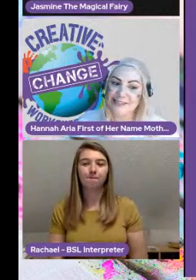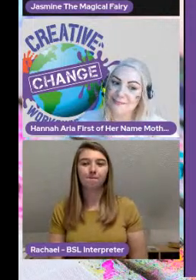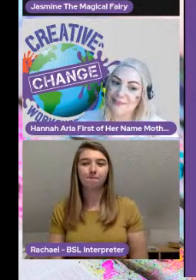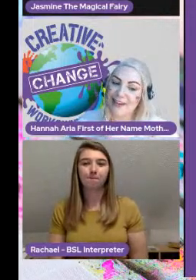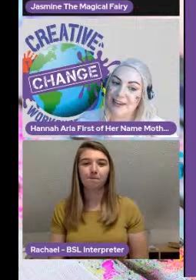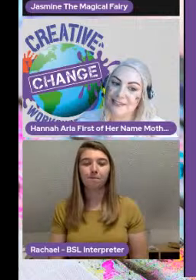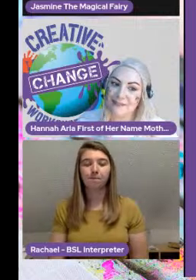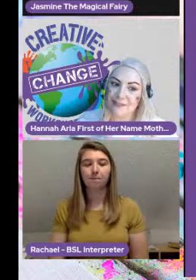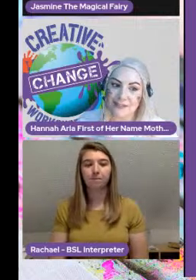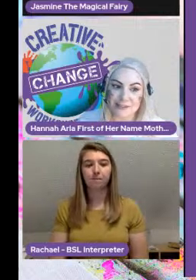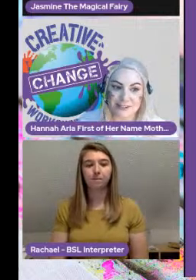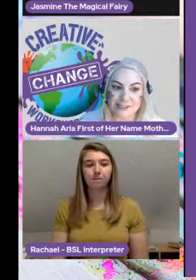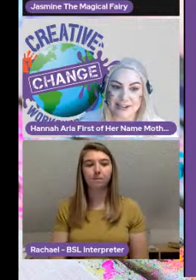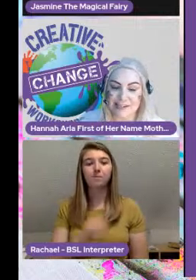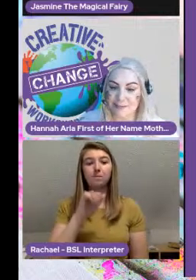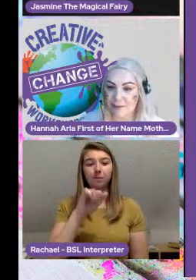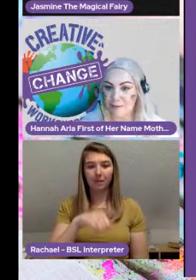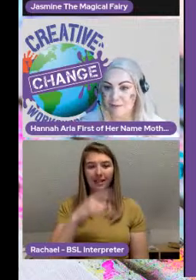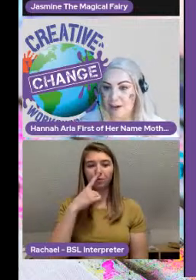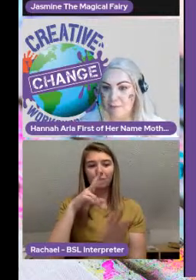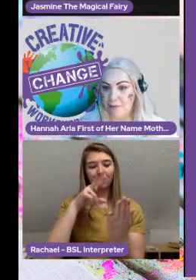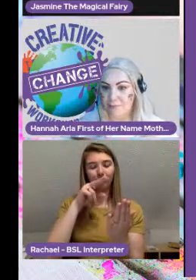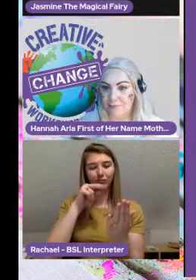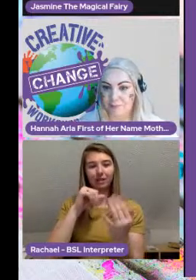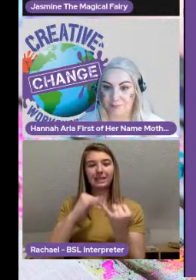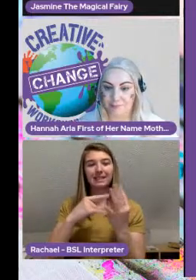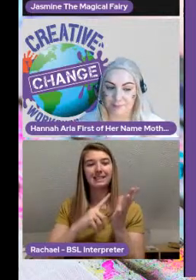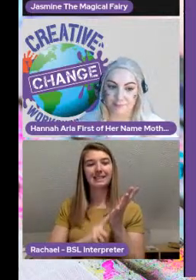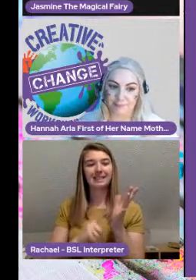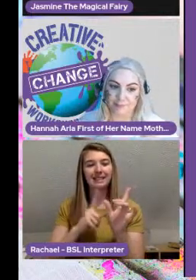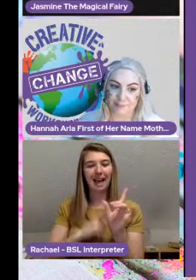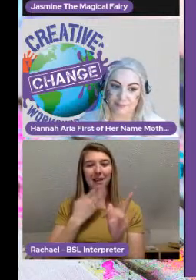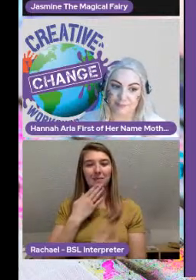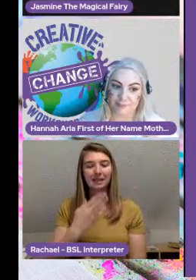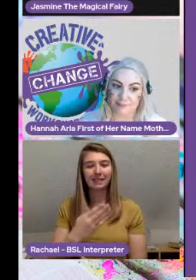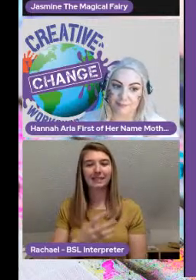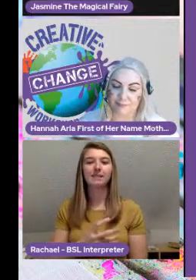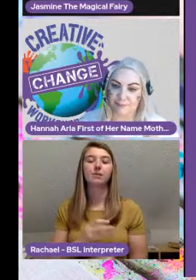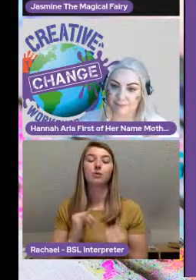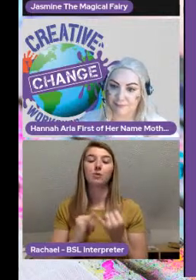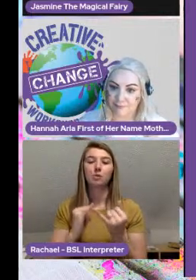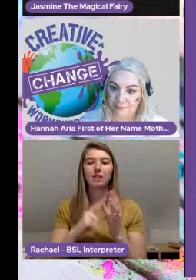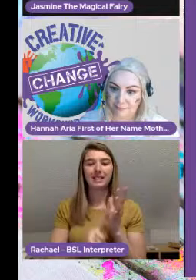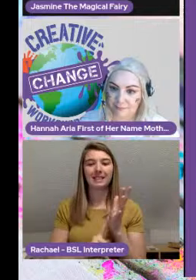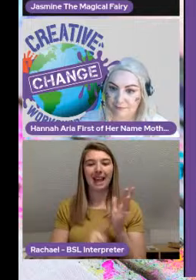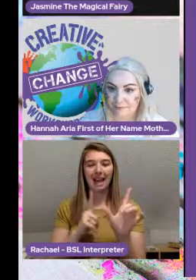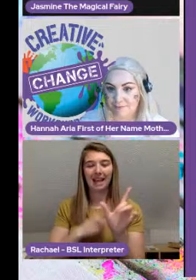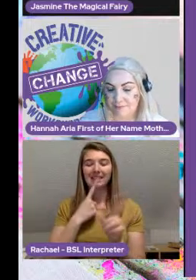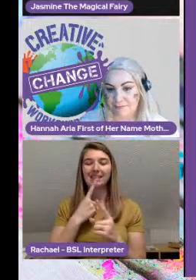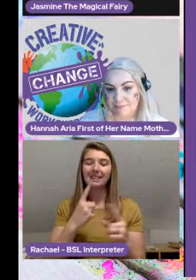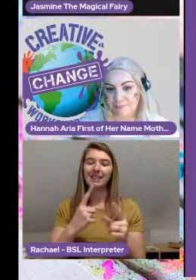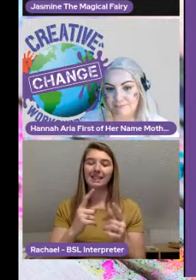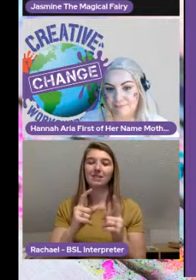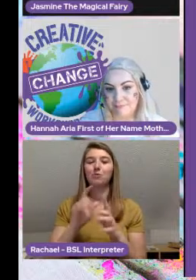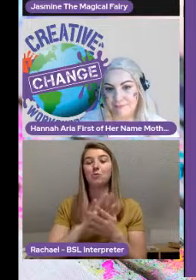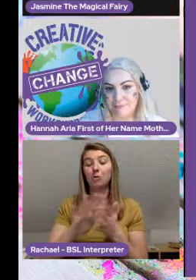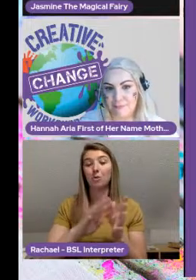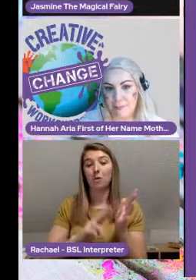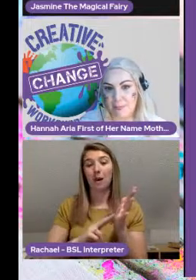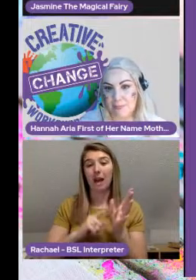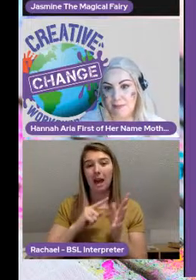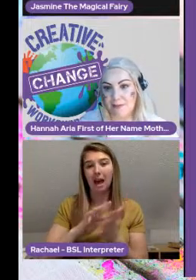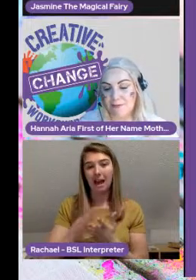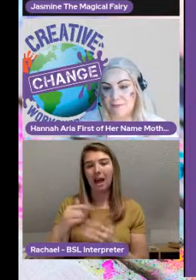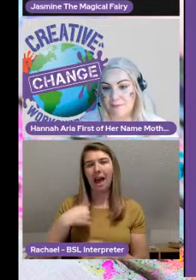Sally Smith. Yes, please. If you could read Sally's bit, that would be fab. Okay. Sally says, "Dear Hannah, I think this is a work in